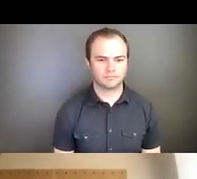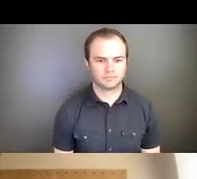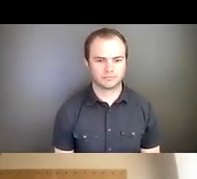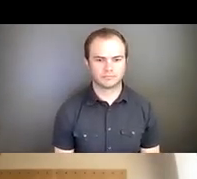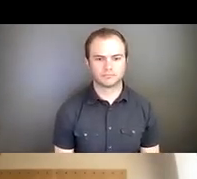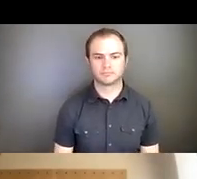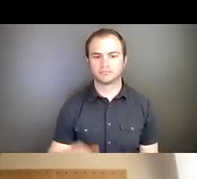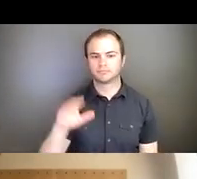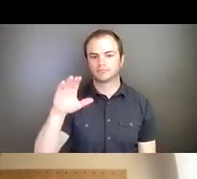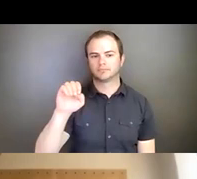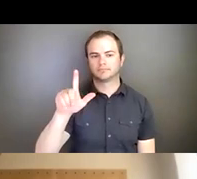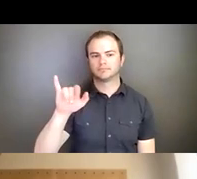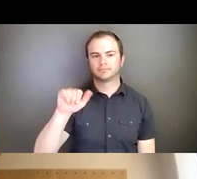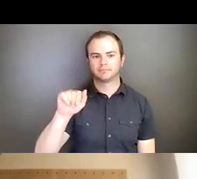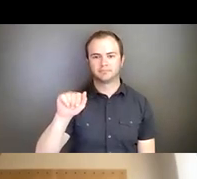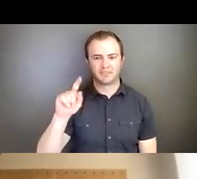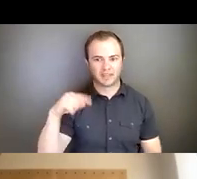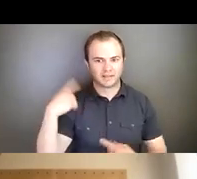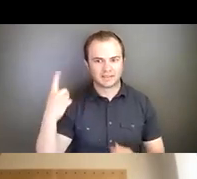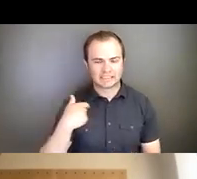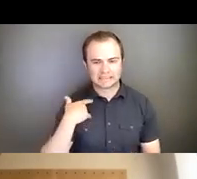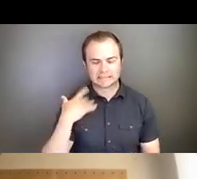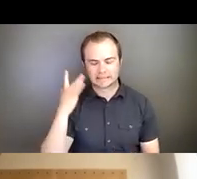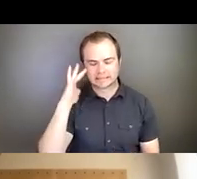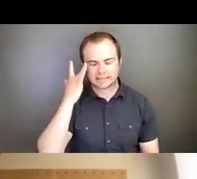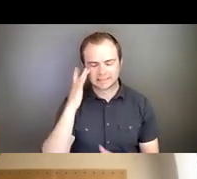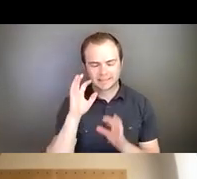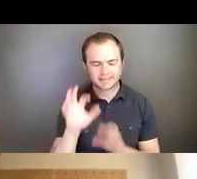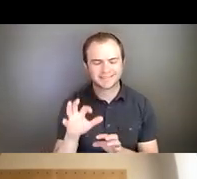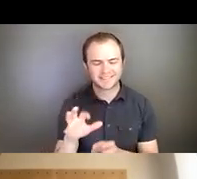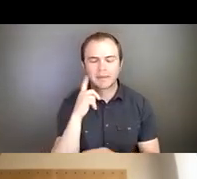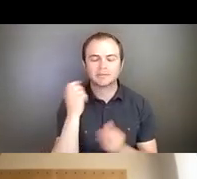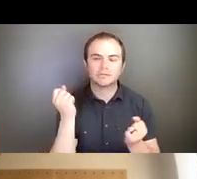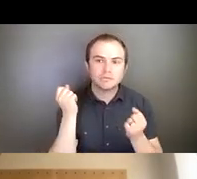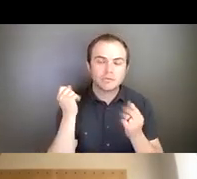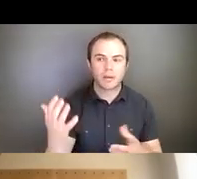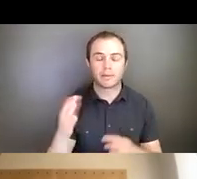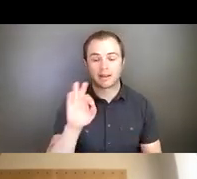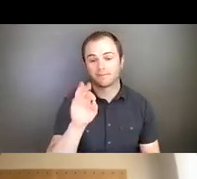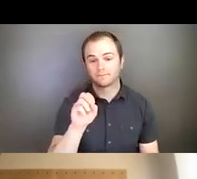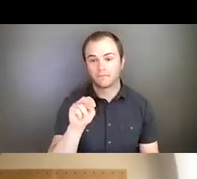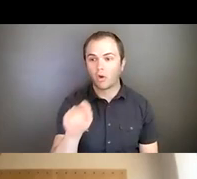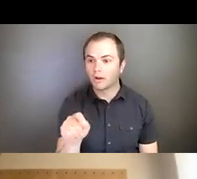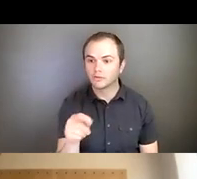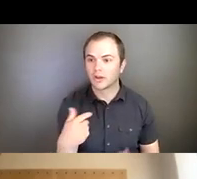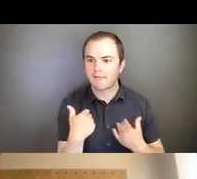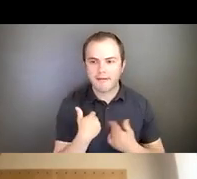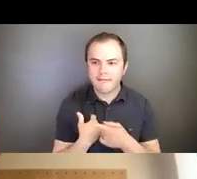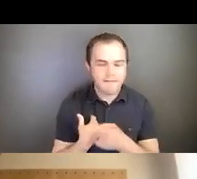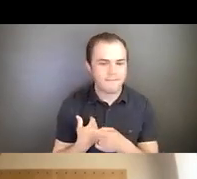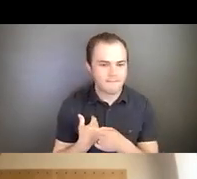It's been driving me nuts. Yeah. Because there are so many fonts that don't have them, and then you have